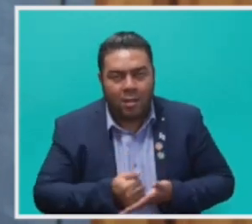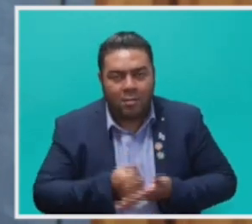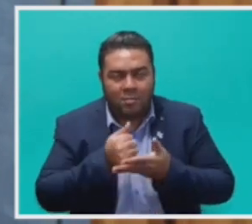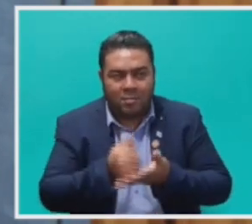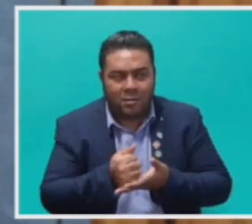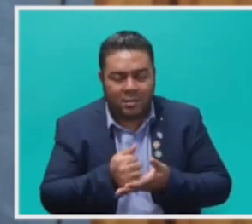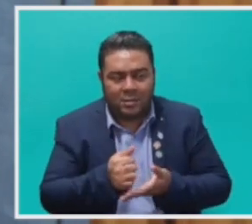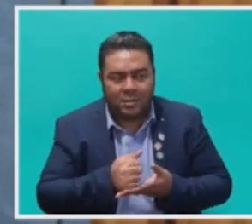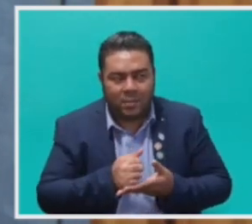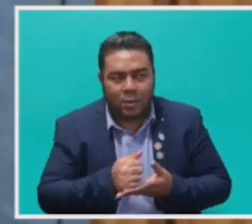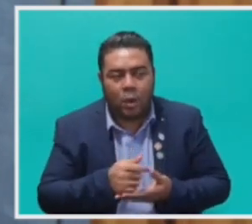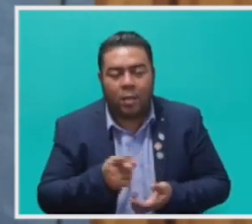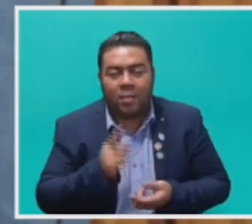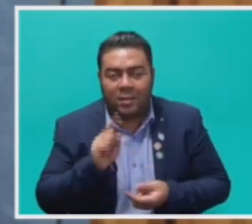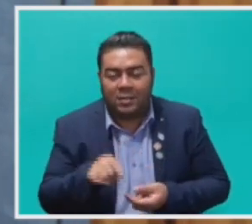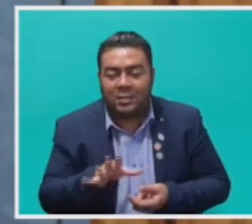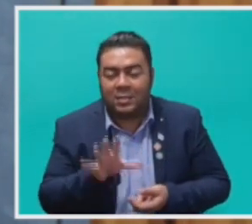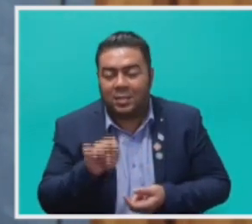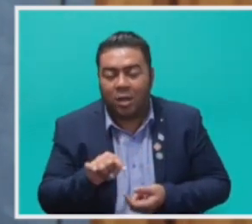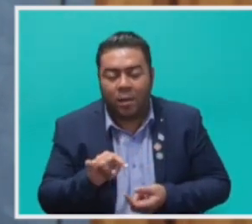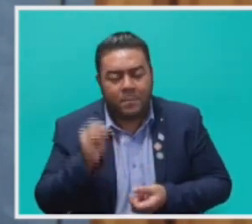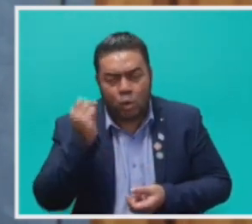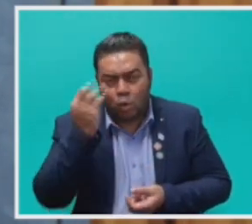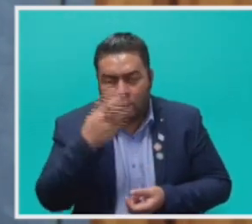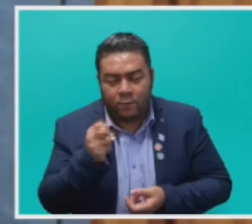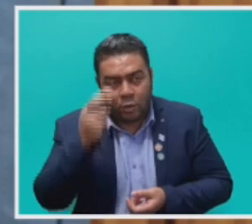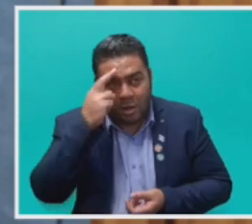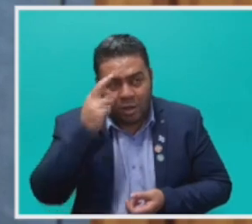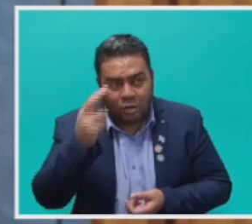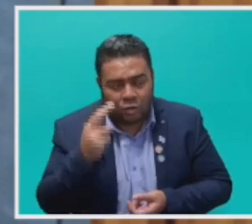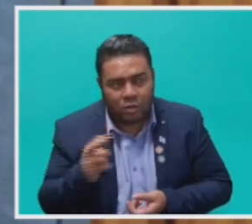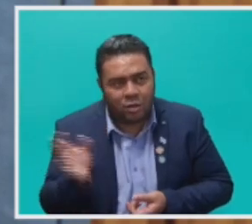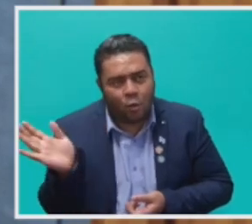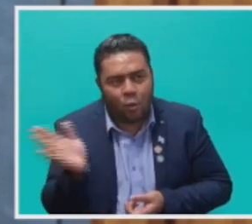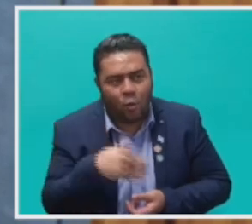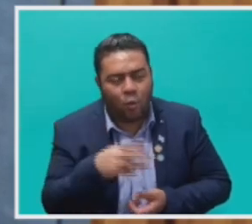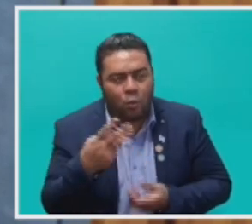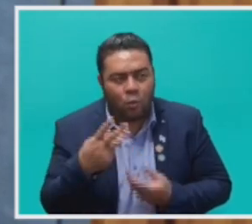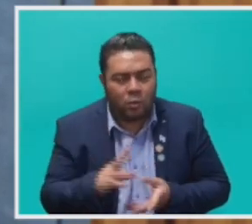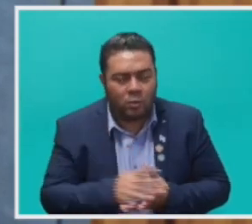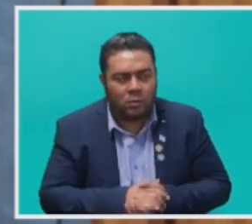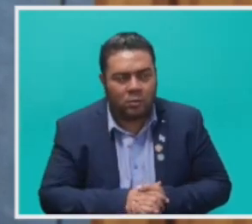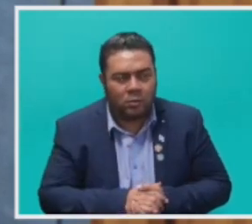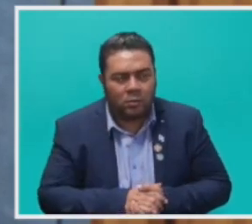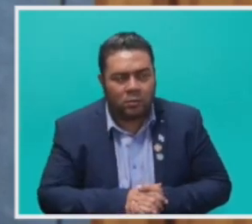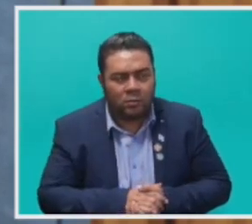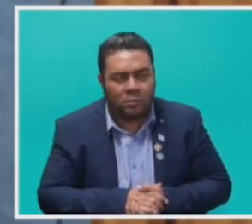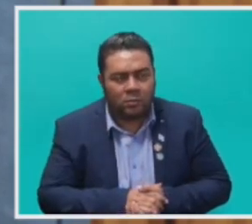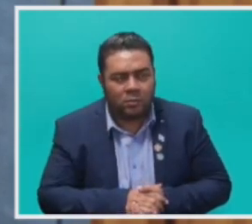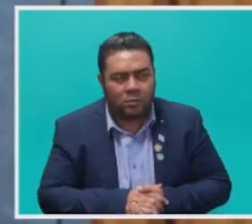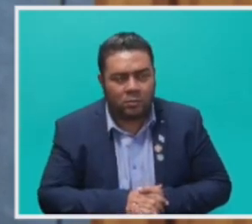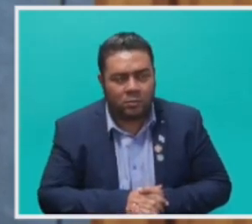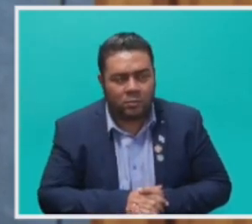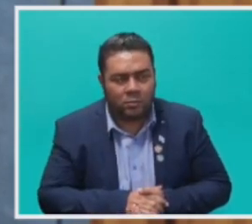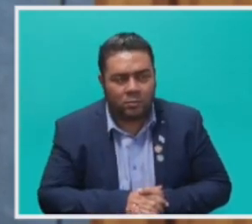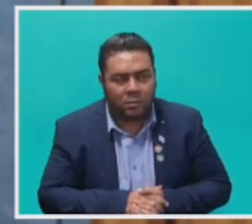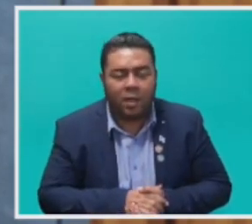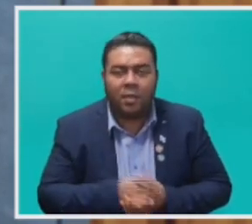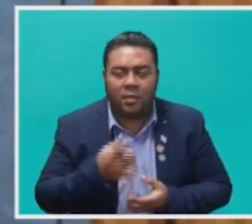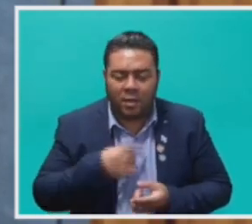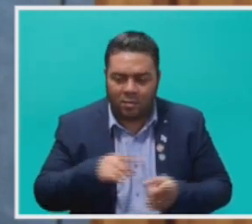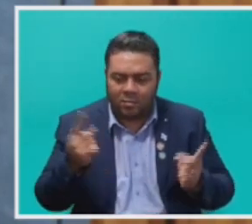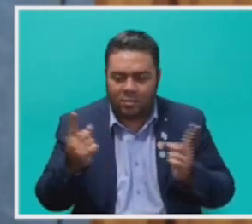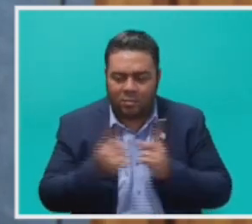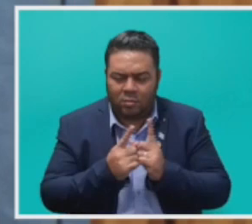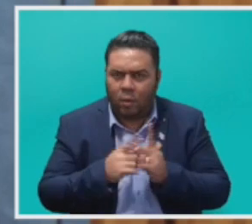Mr. Speaker, this is such a beautiful nation in every way. Despite the differences, our people stand by each other, not